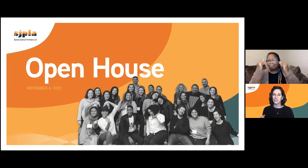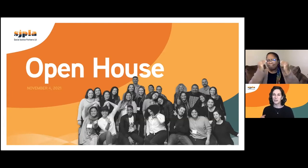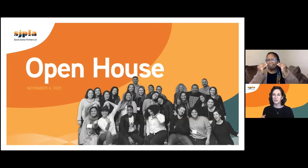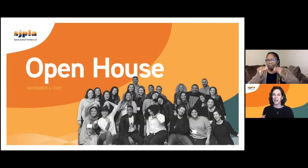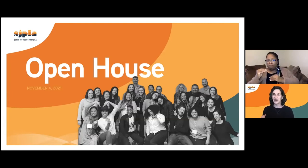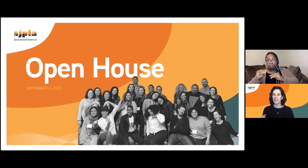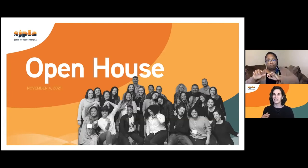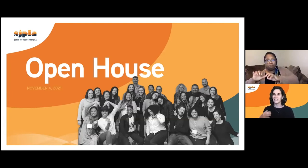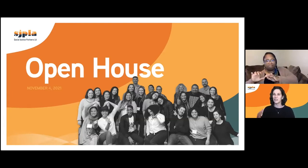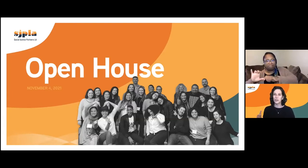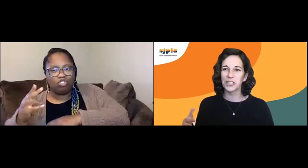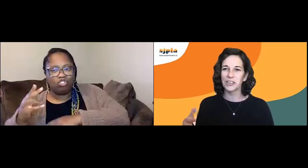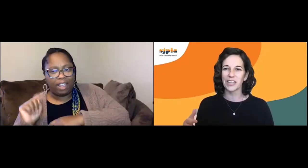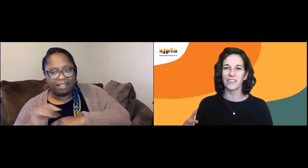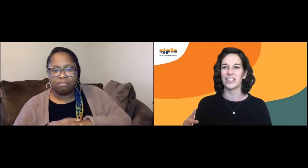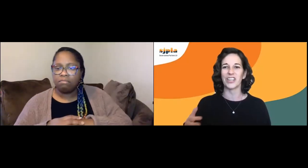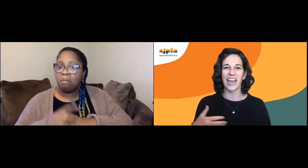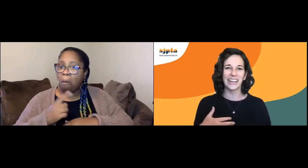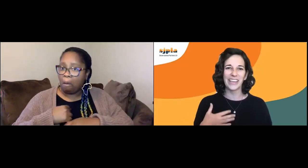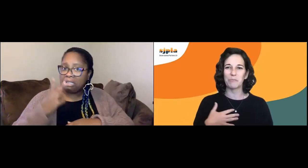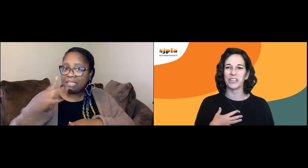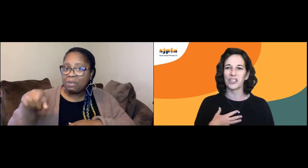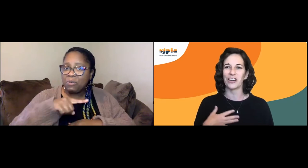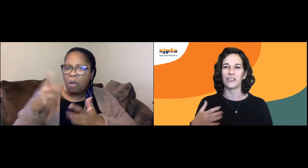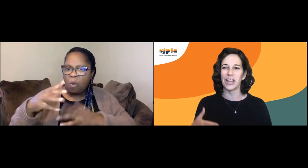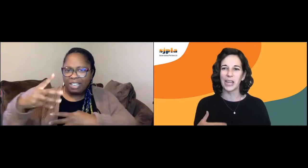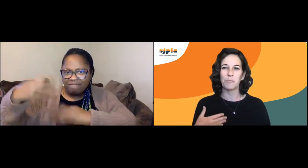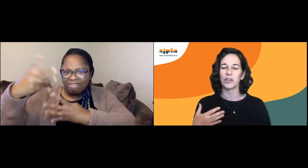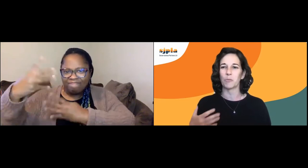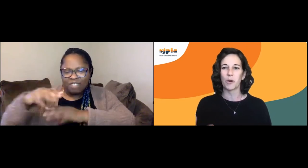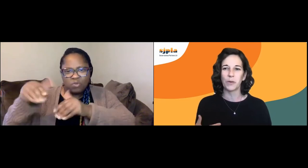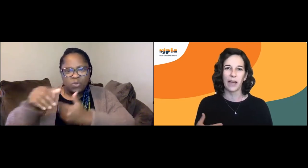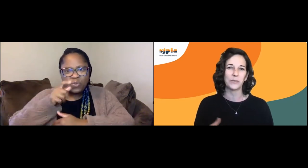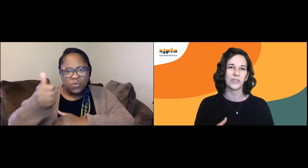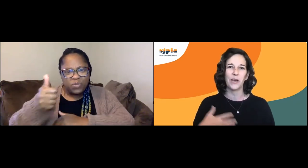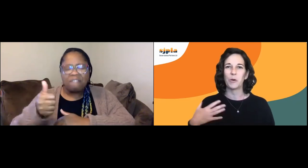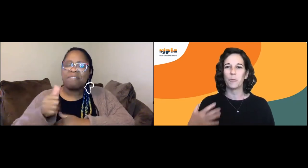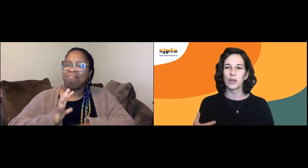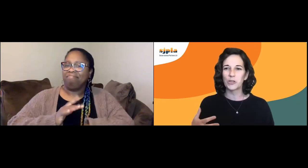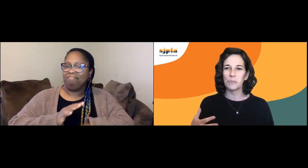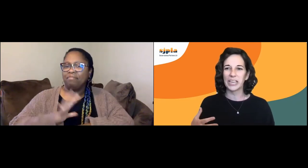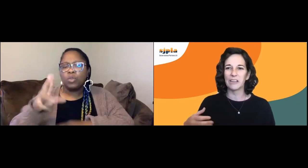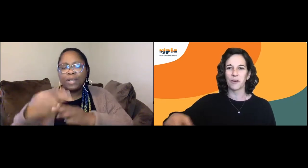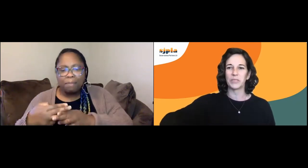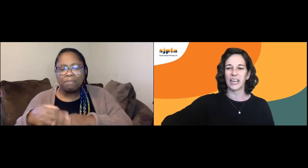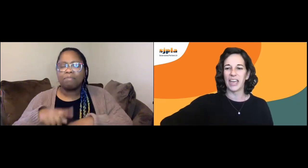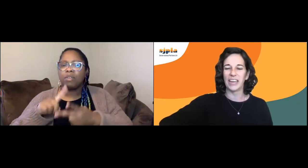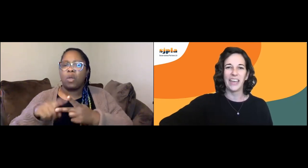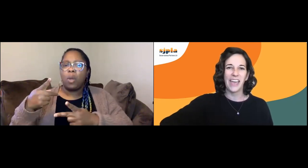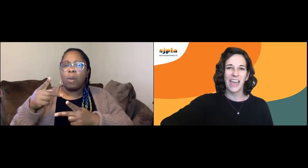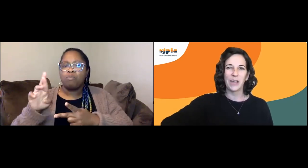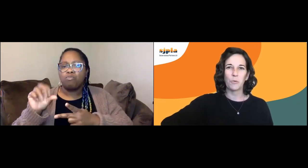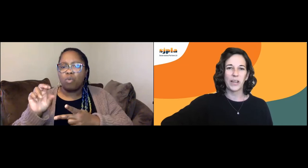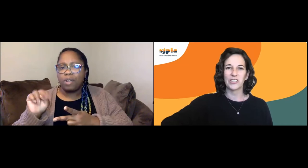of you introducing yourselves in the chat. Again, please share your name, your pronouns, where you're zooming in from